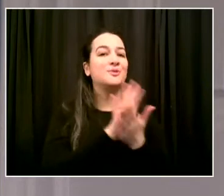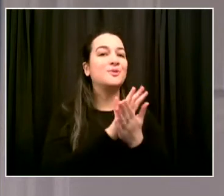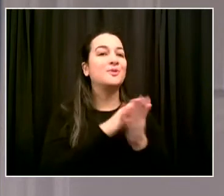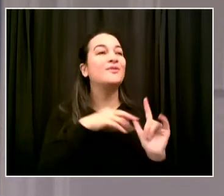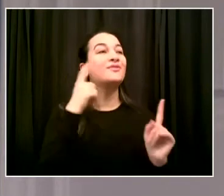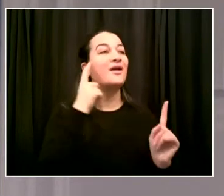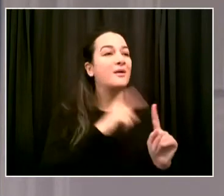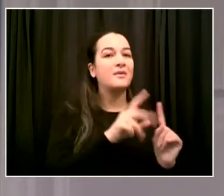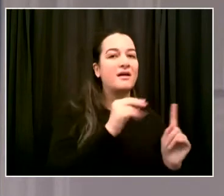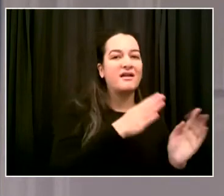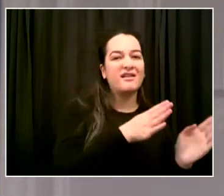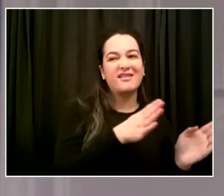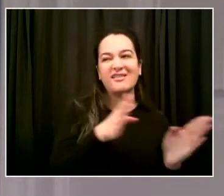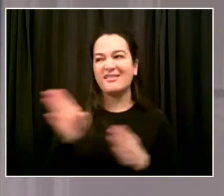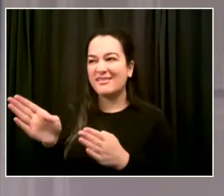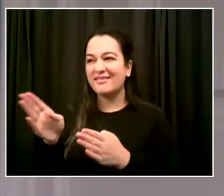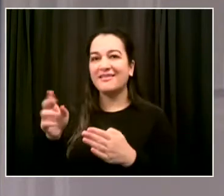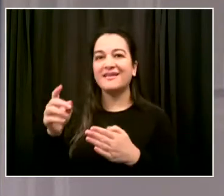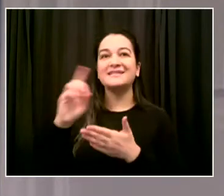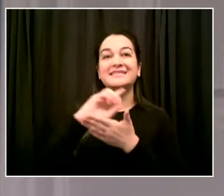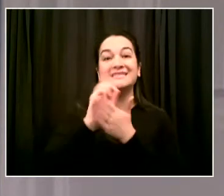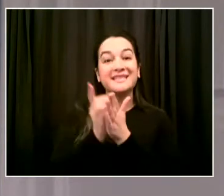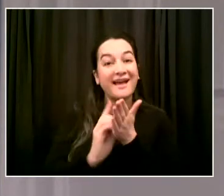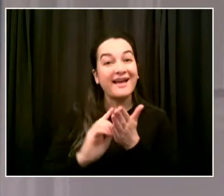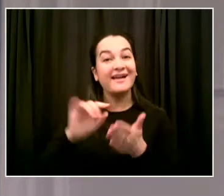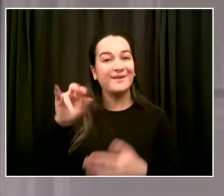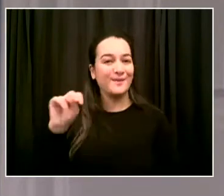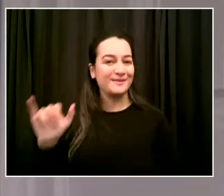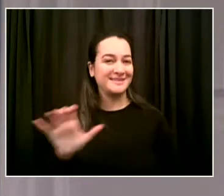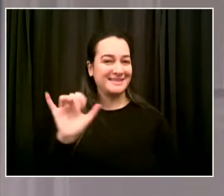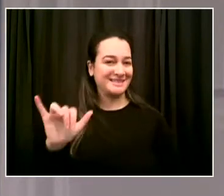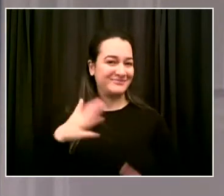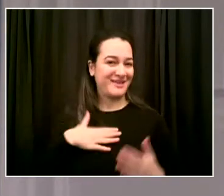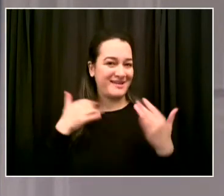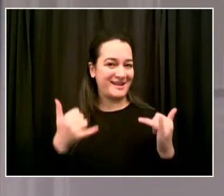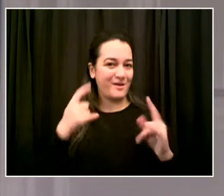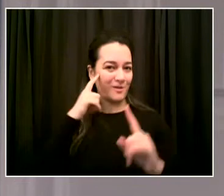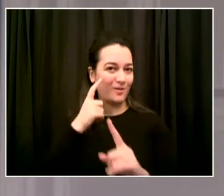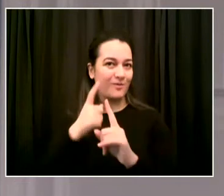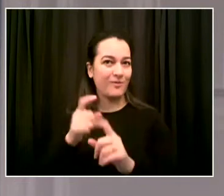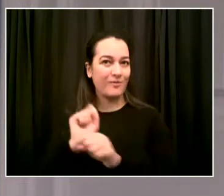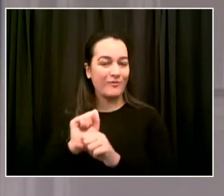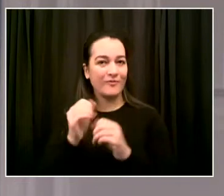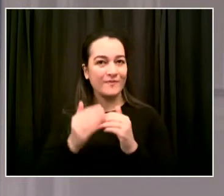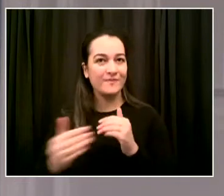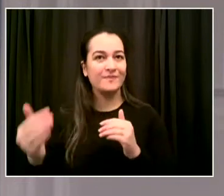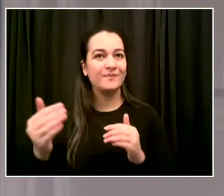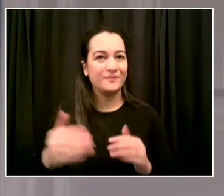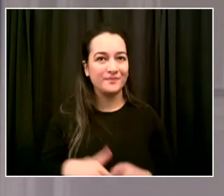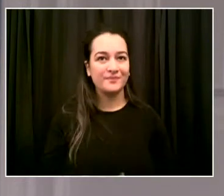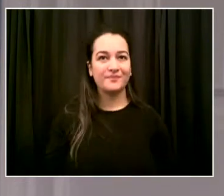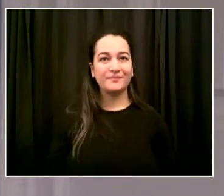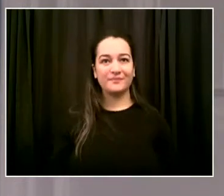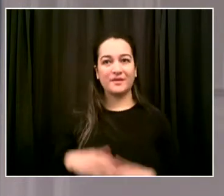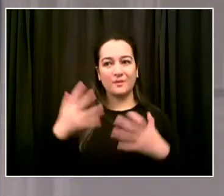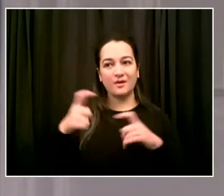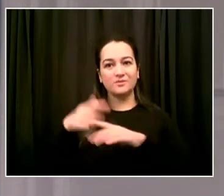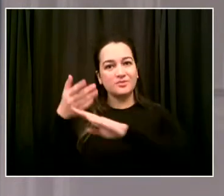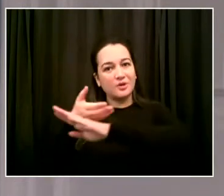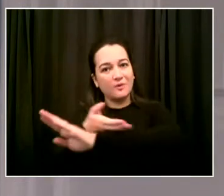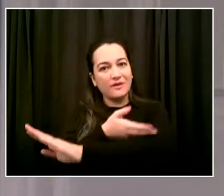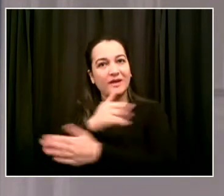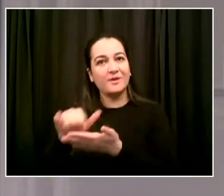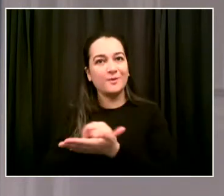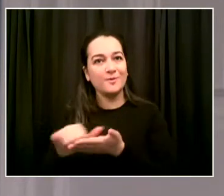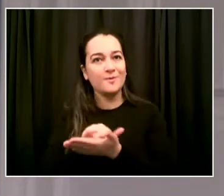City DOT to help transportation issues for cities big and small. I helped create new bike lanes in Lower Manhattan